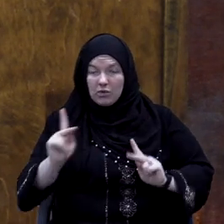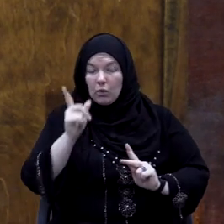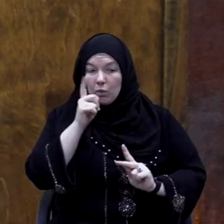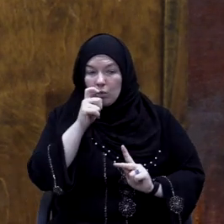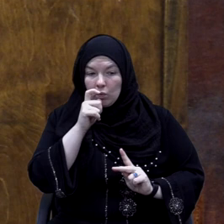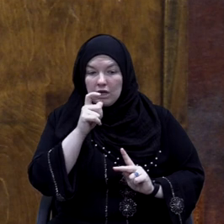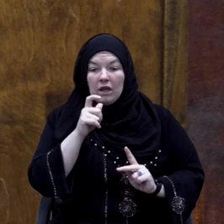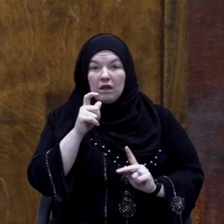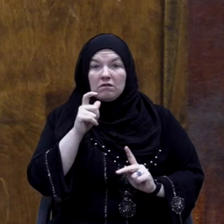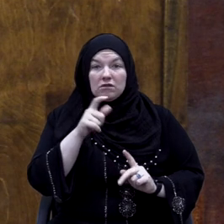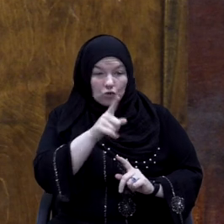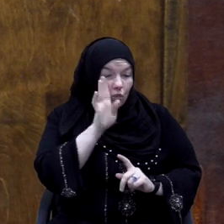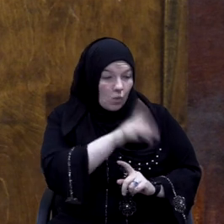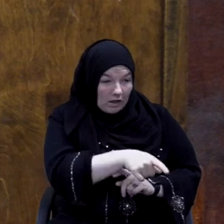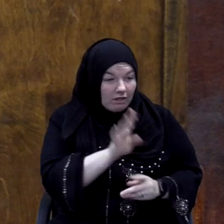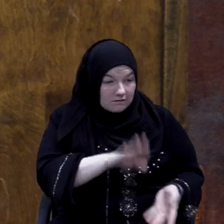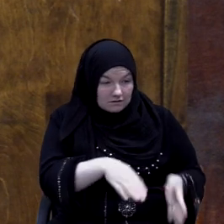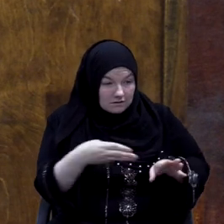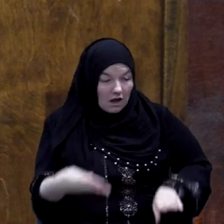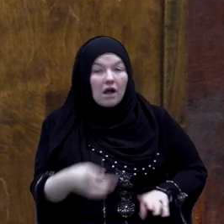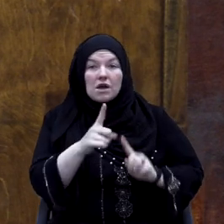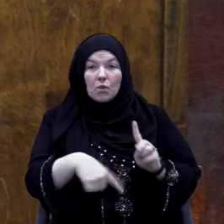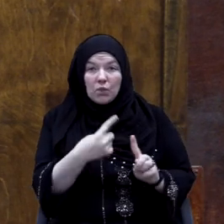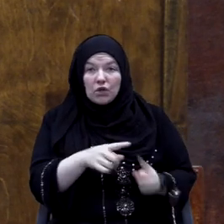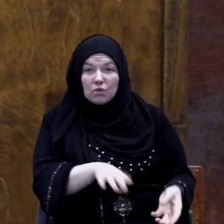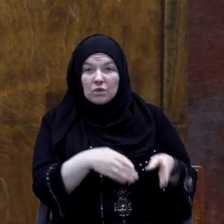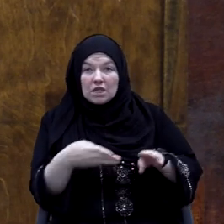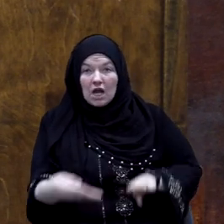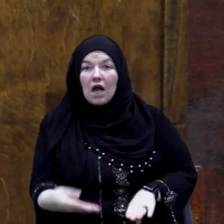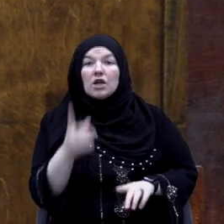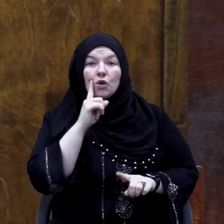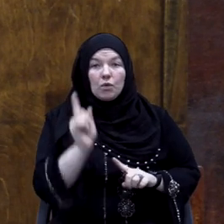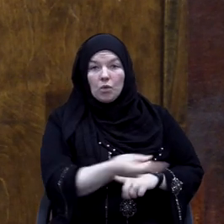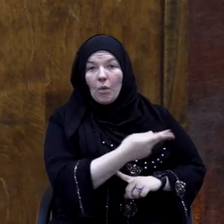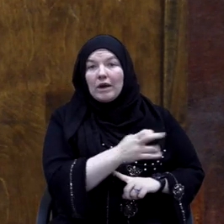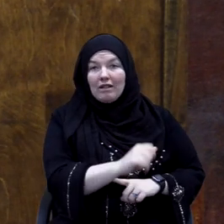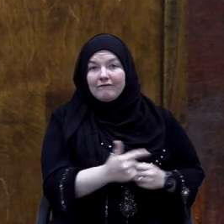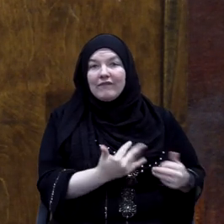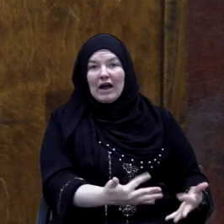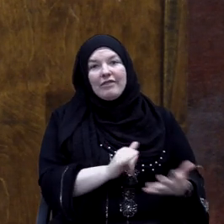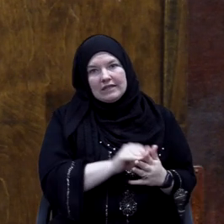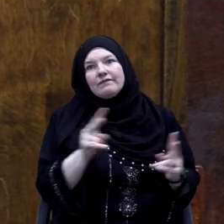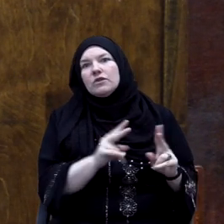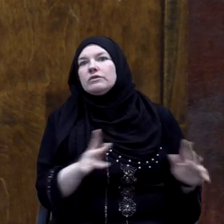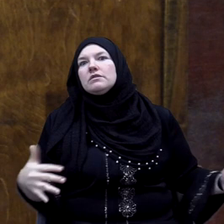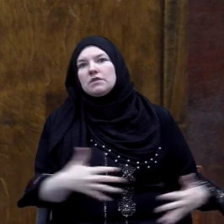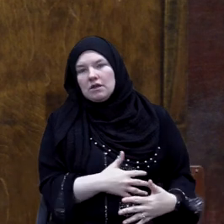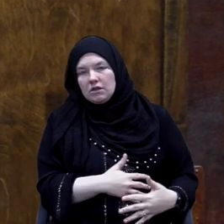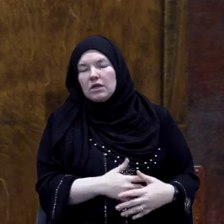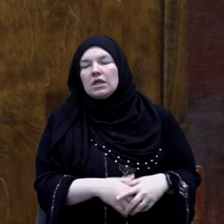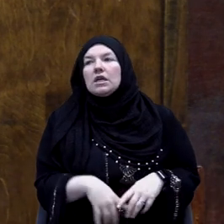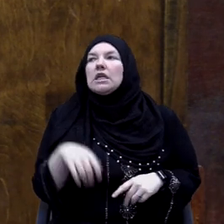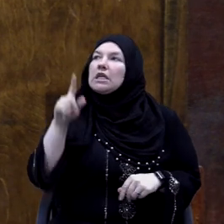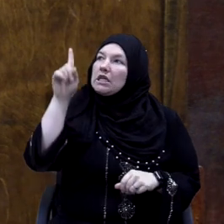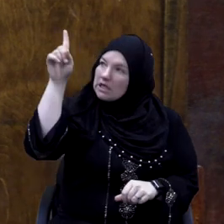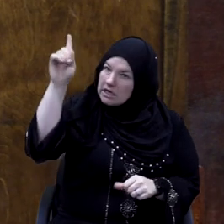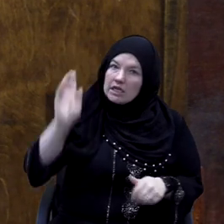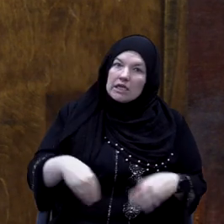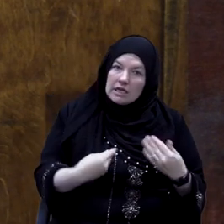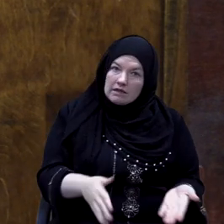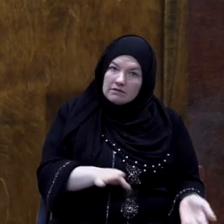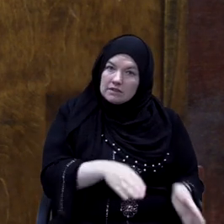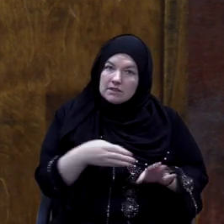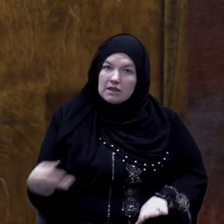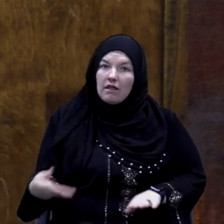torment. It's a huge difference. So Allah is telling us, it is He who gives death, it is He who gives